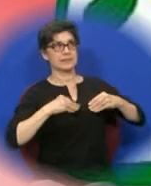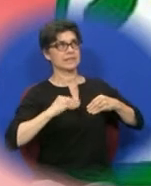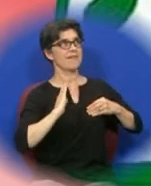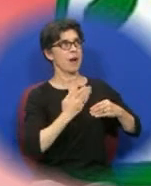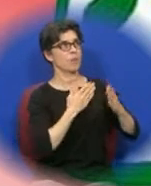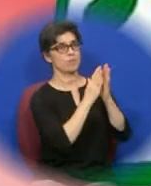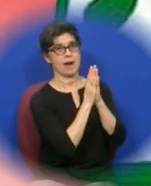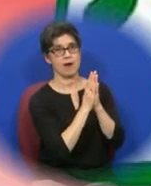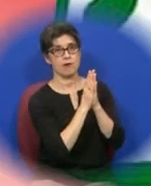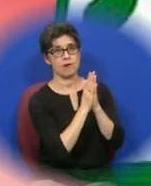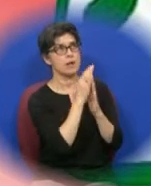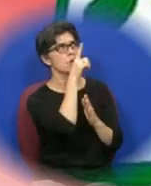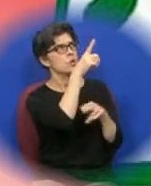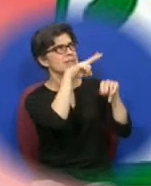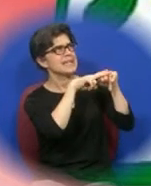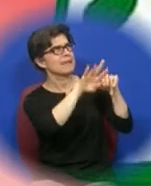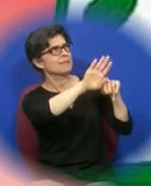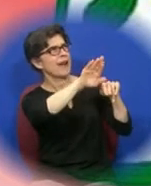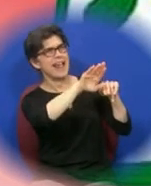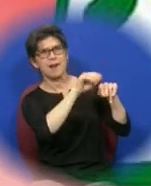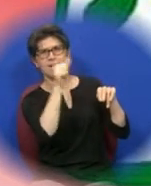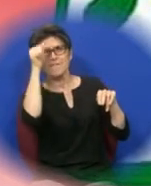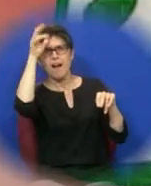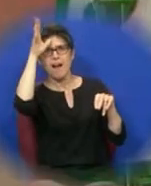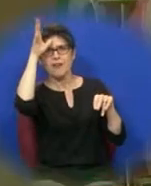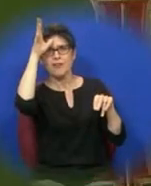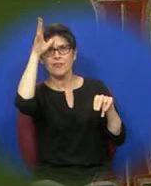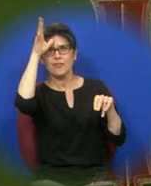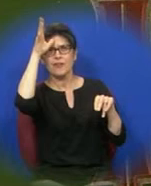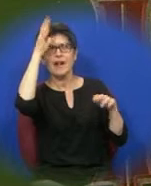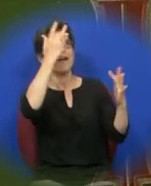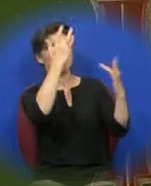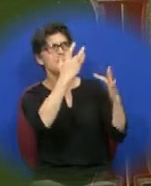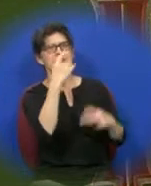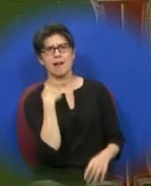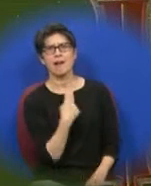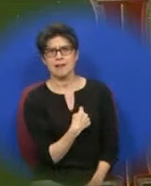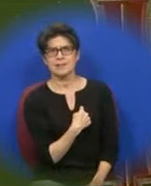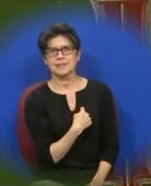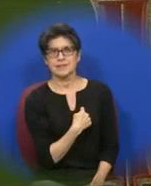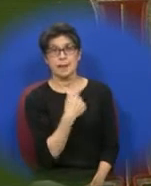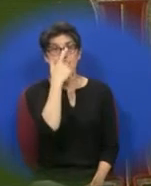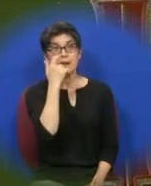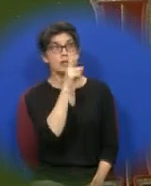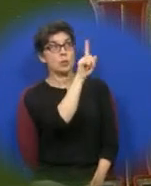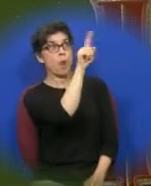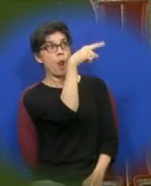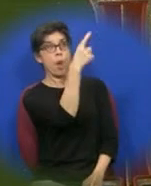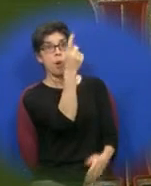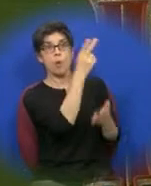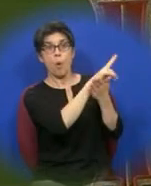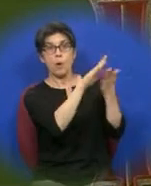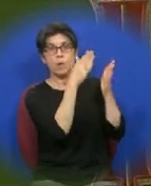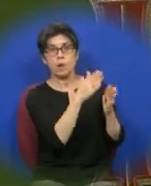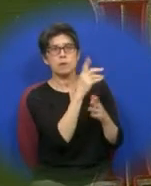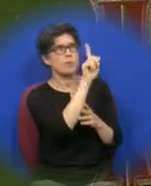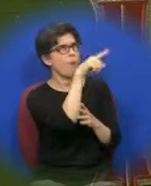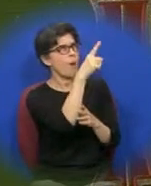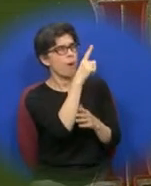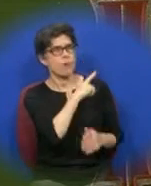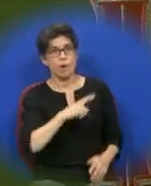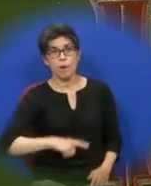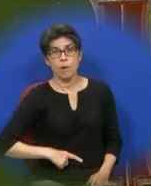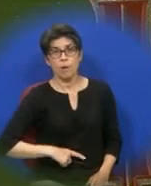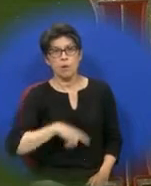our prayer. You are seated at the right hand of the Father, have mercy on us. For you alone are the Holy One, you alone